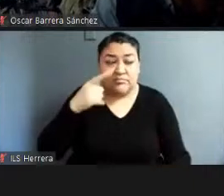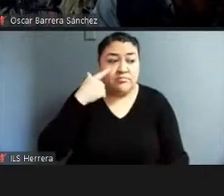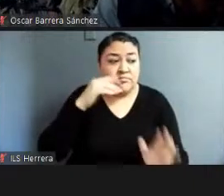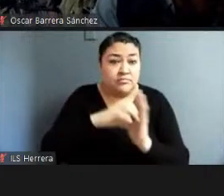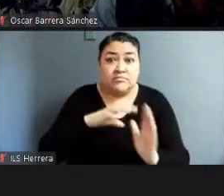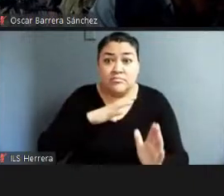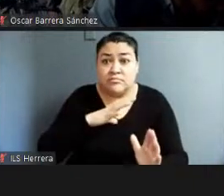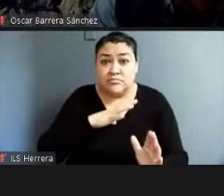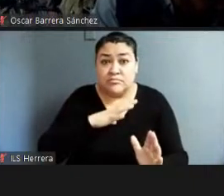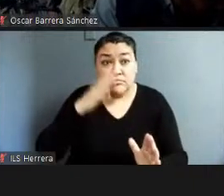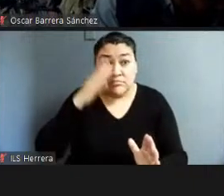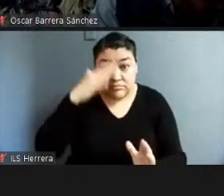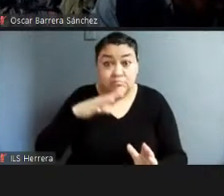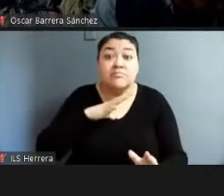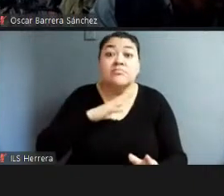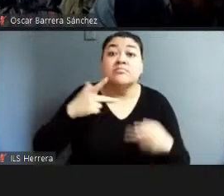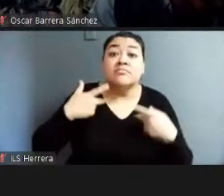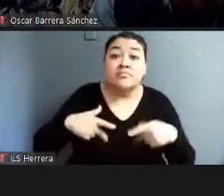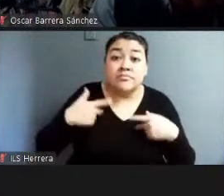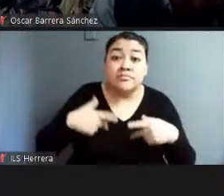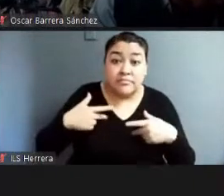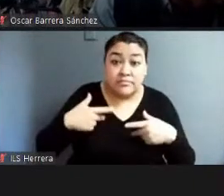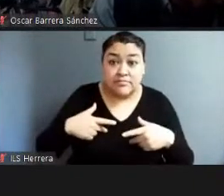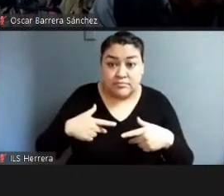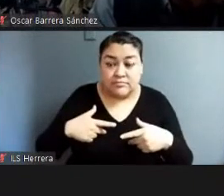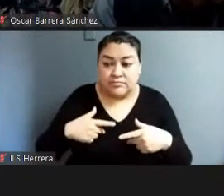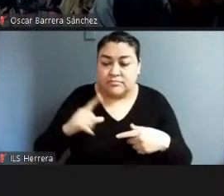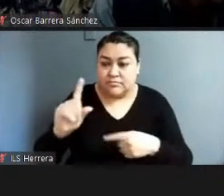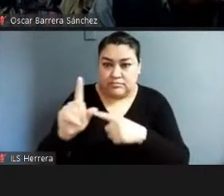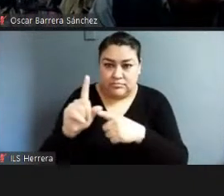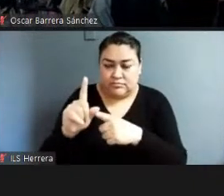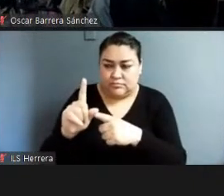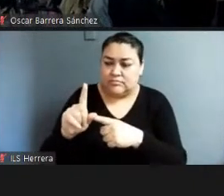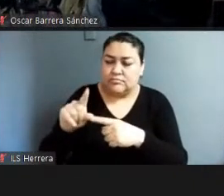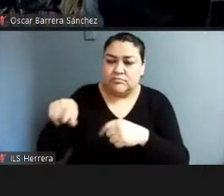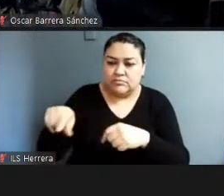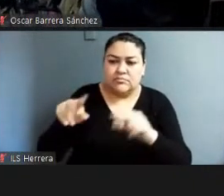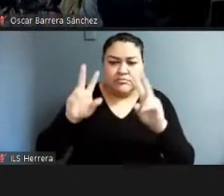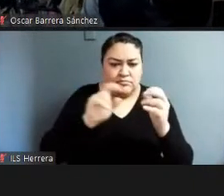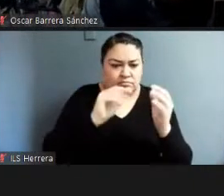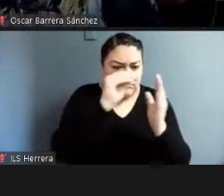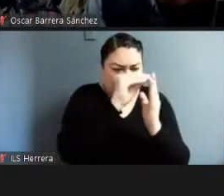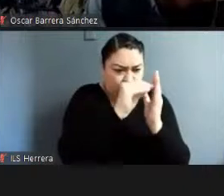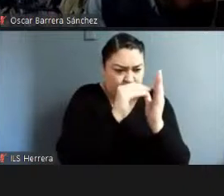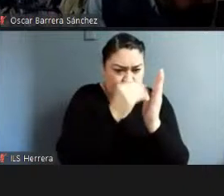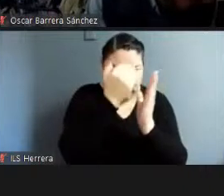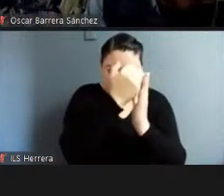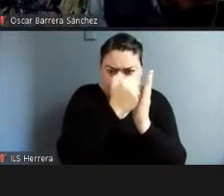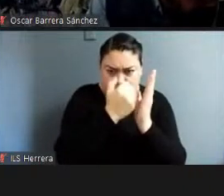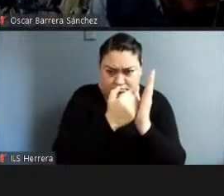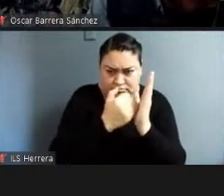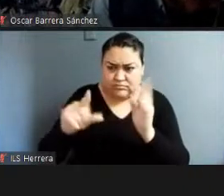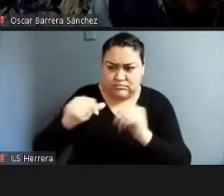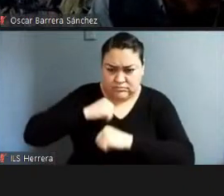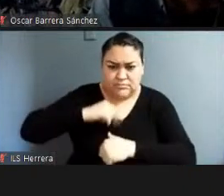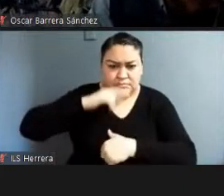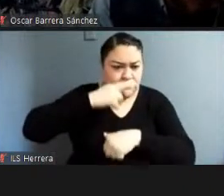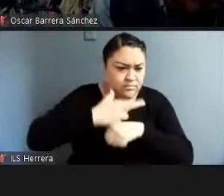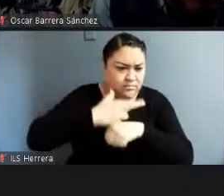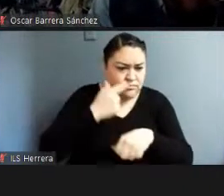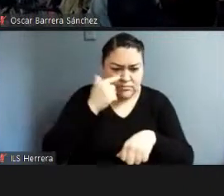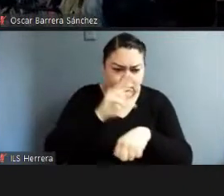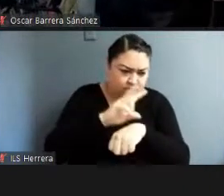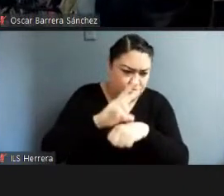contributing towards the medical curriculum, including things like supervising of students and academic support, are often given